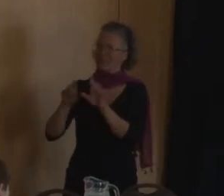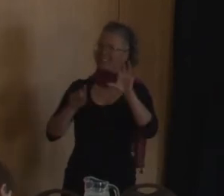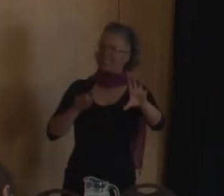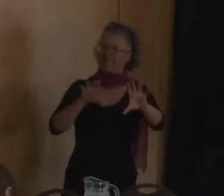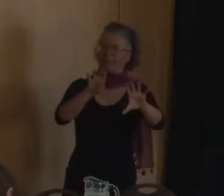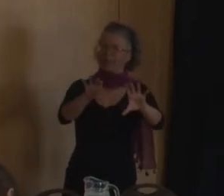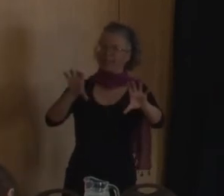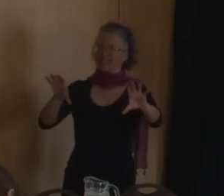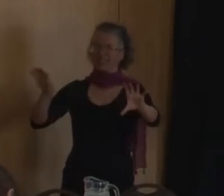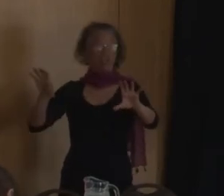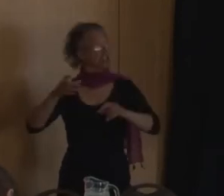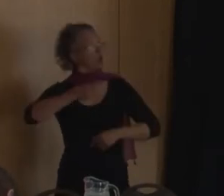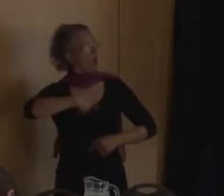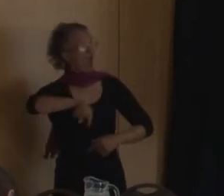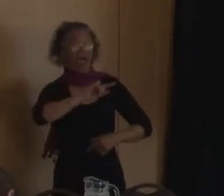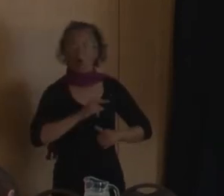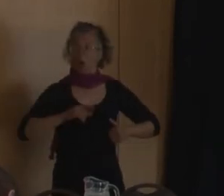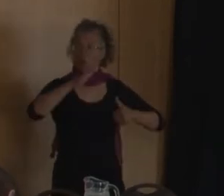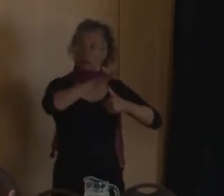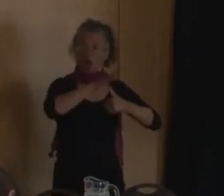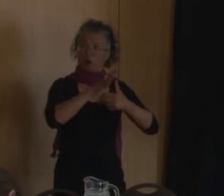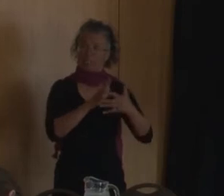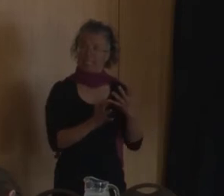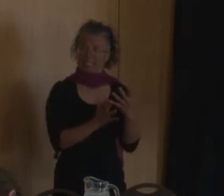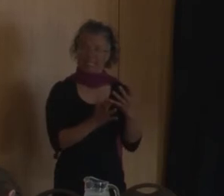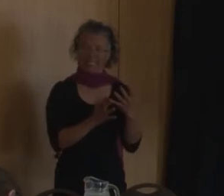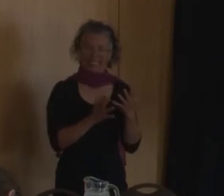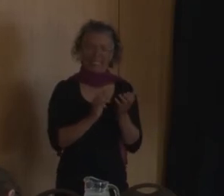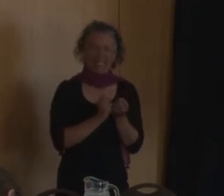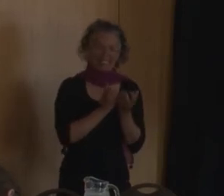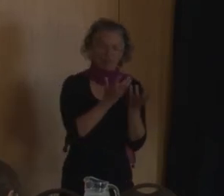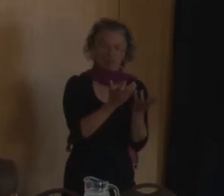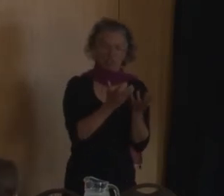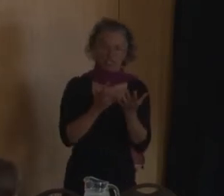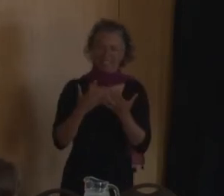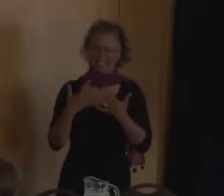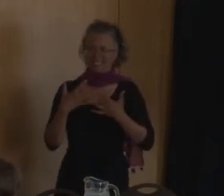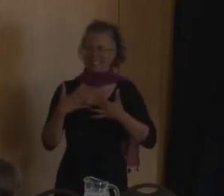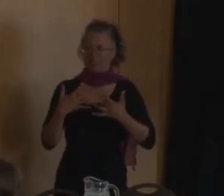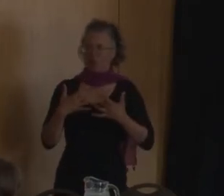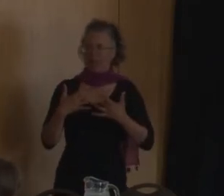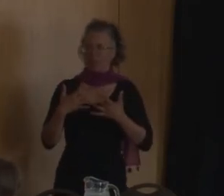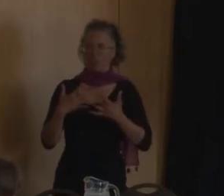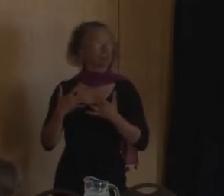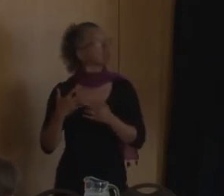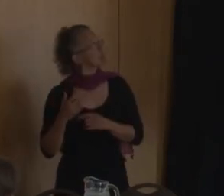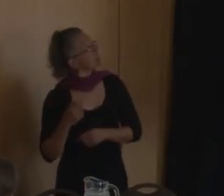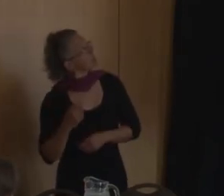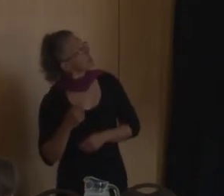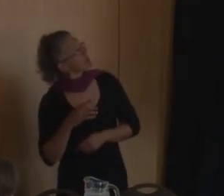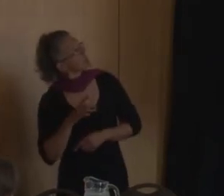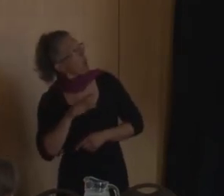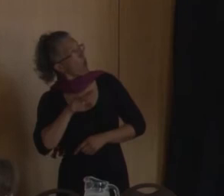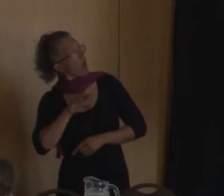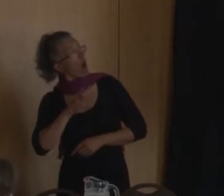I've shown our priority audiences, expression, stimulation, and affirmation. And you'll see they're on the right here, so